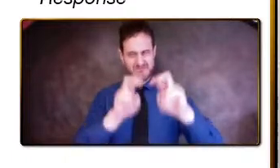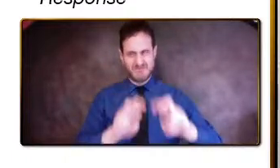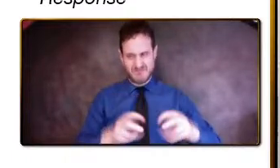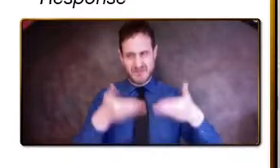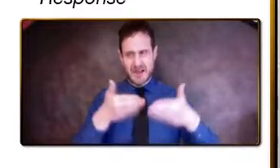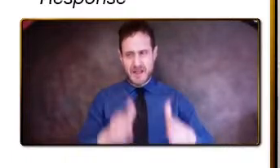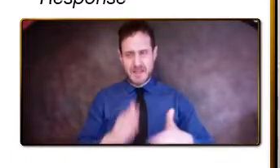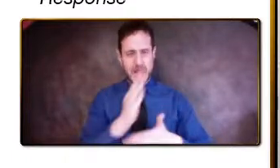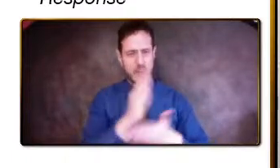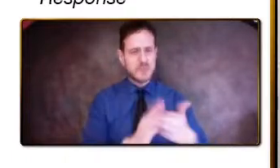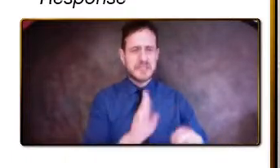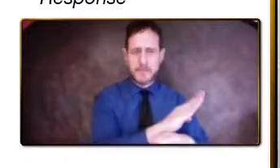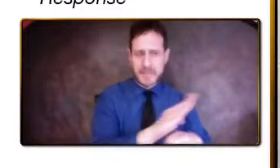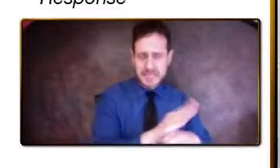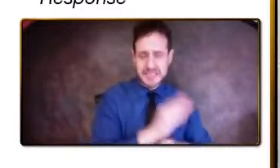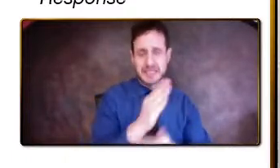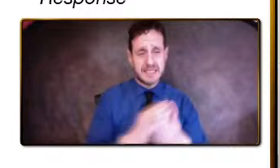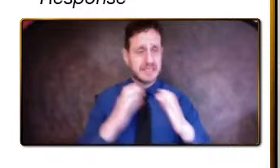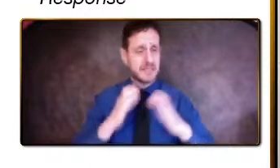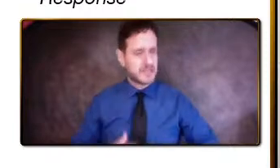customers dine inside at their own risk?